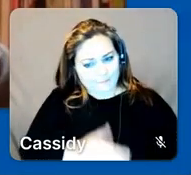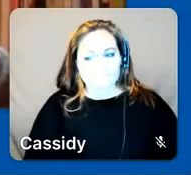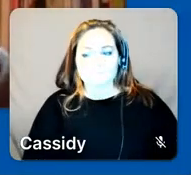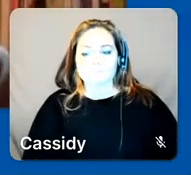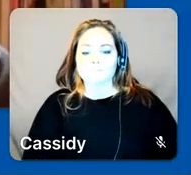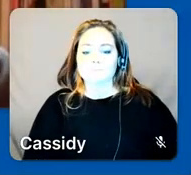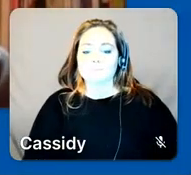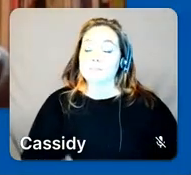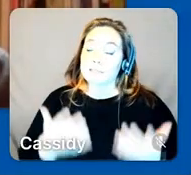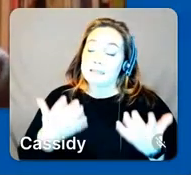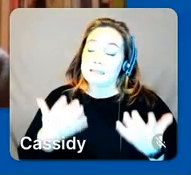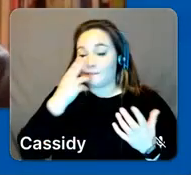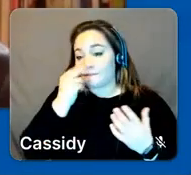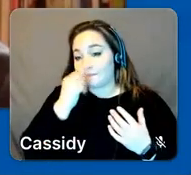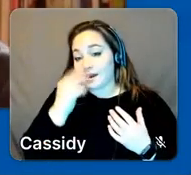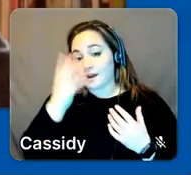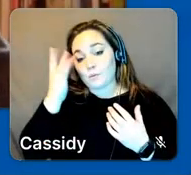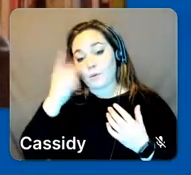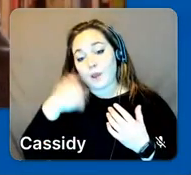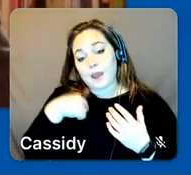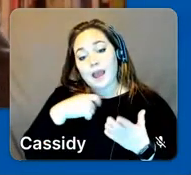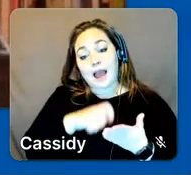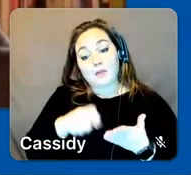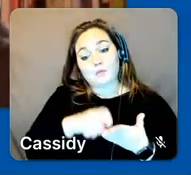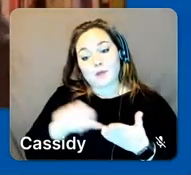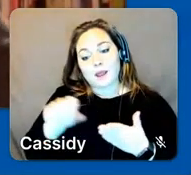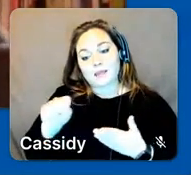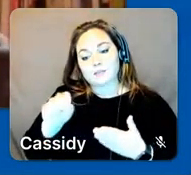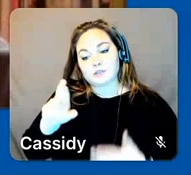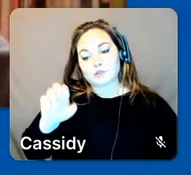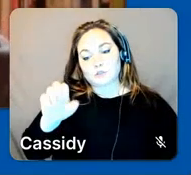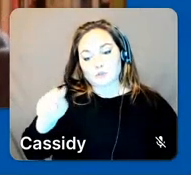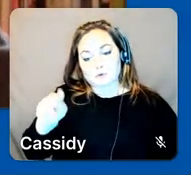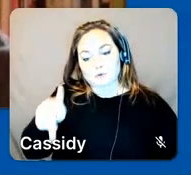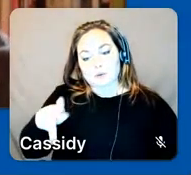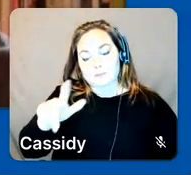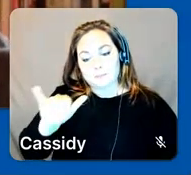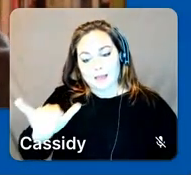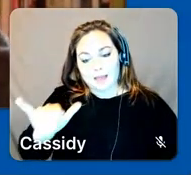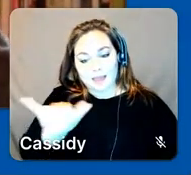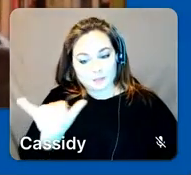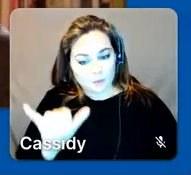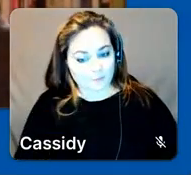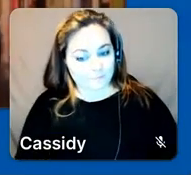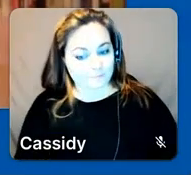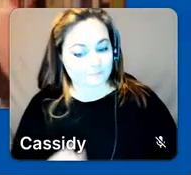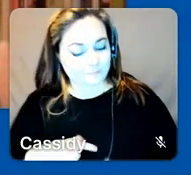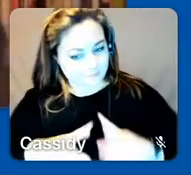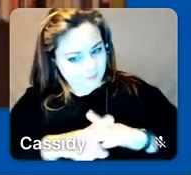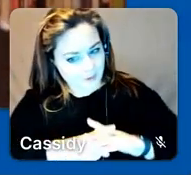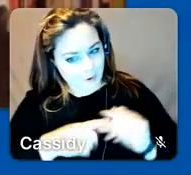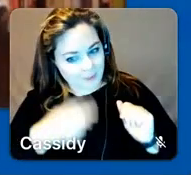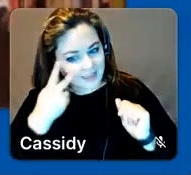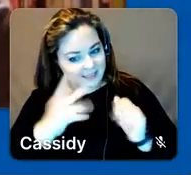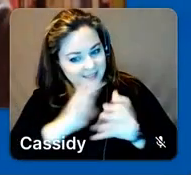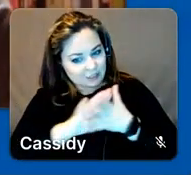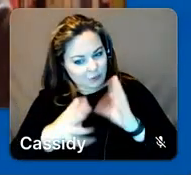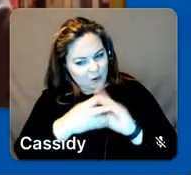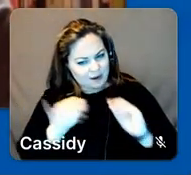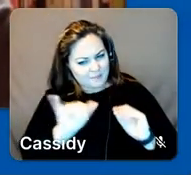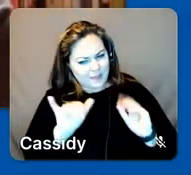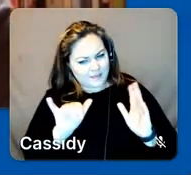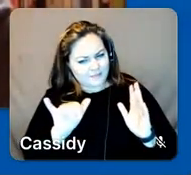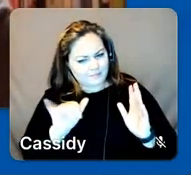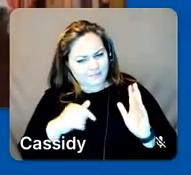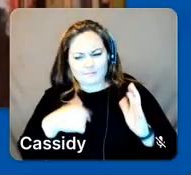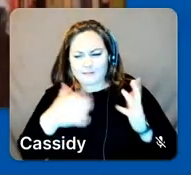kind of funny because like I write screenplays as well and I'll show up and I'll see a story and I'm like, well, haven't